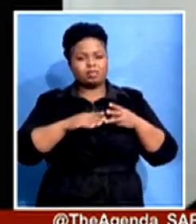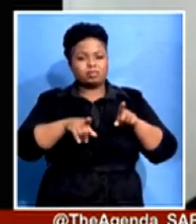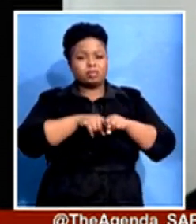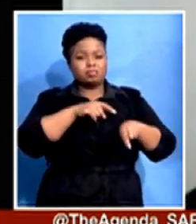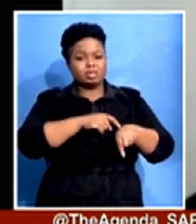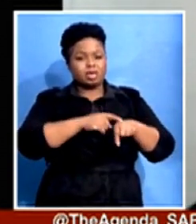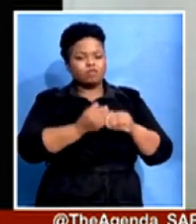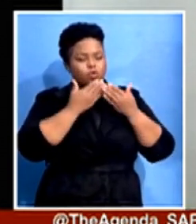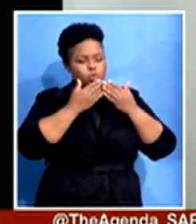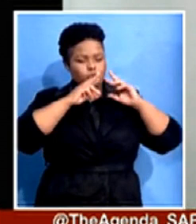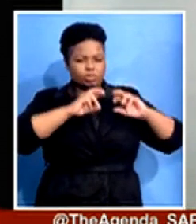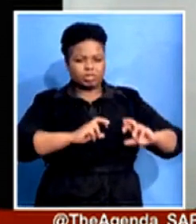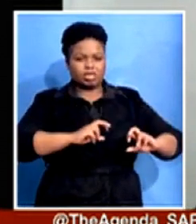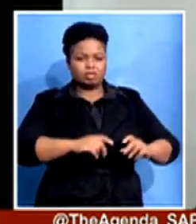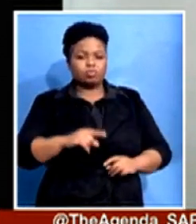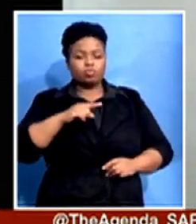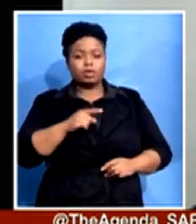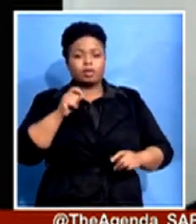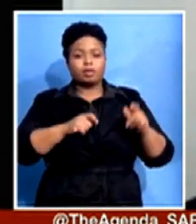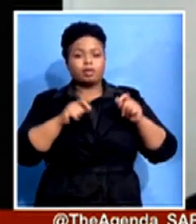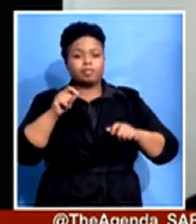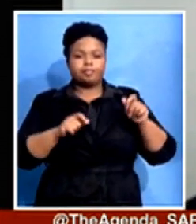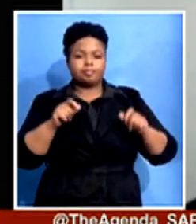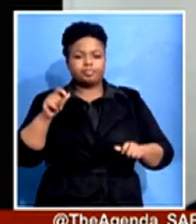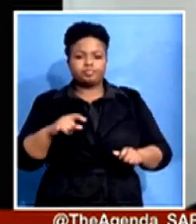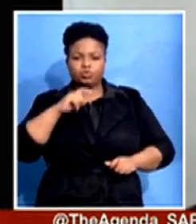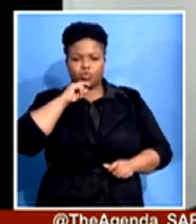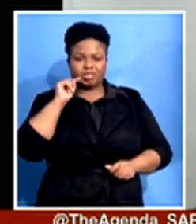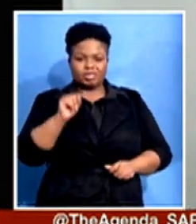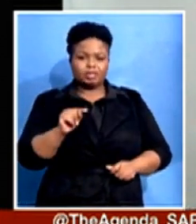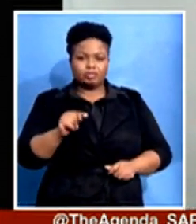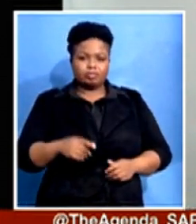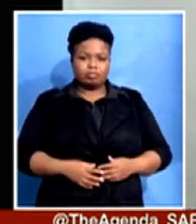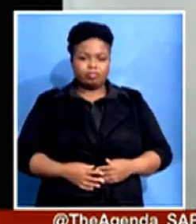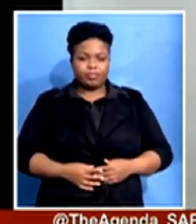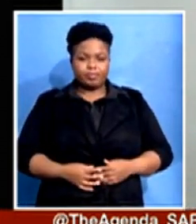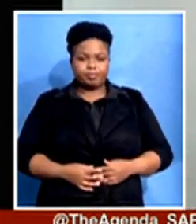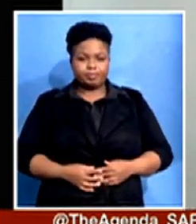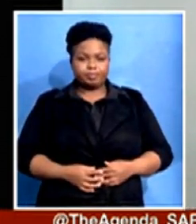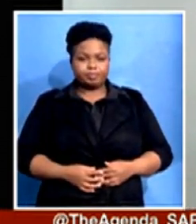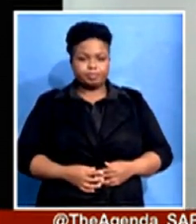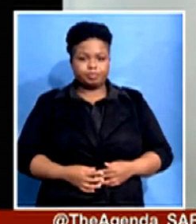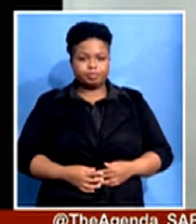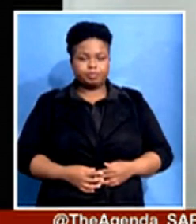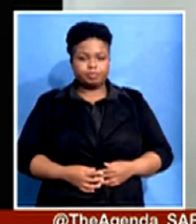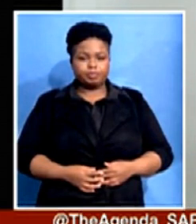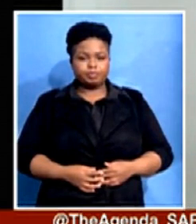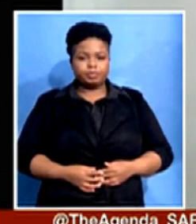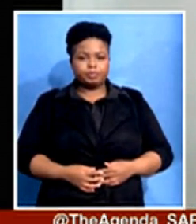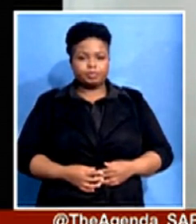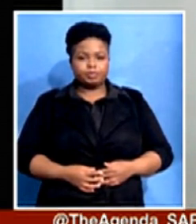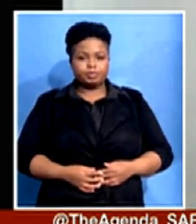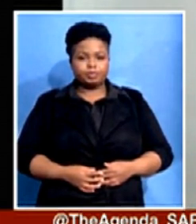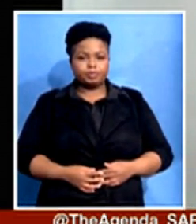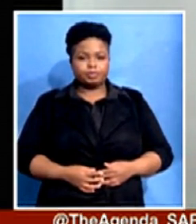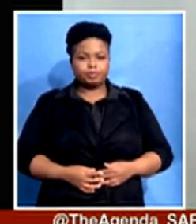people, and rightly so. And so this webinar this morning comes at the right